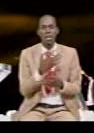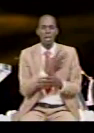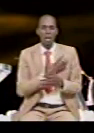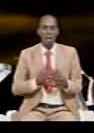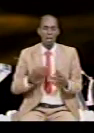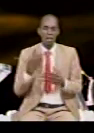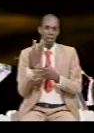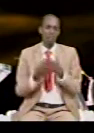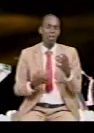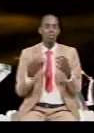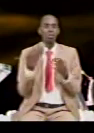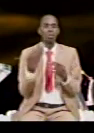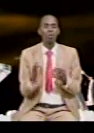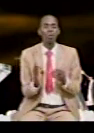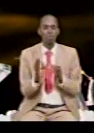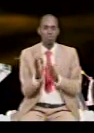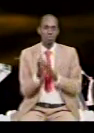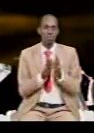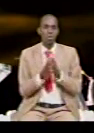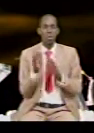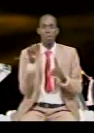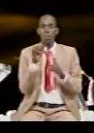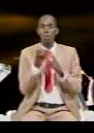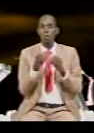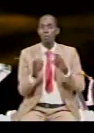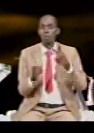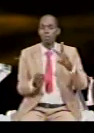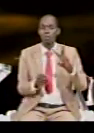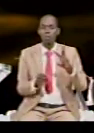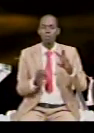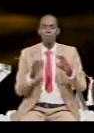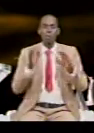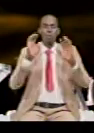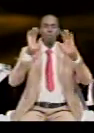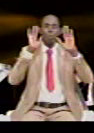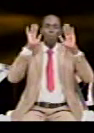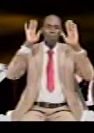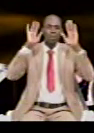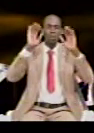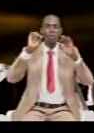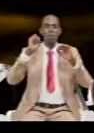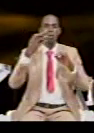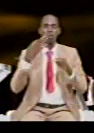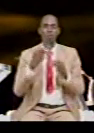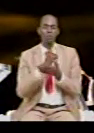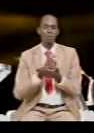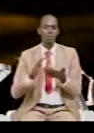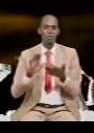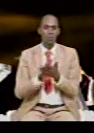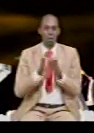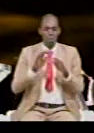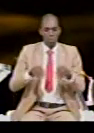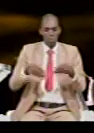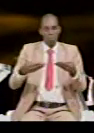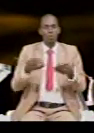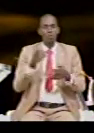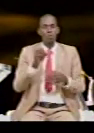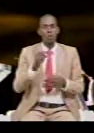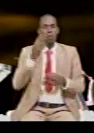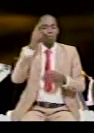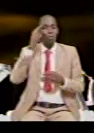two, wonders of divine provisions for victory over sin and besetting